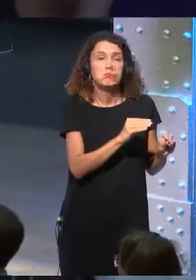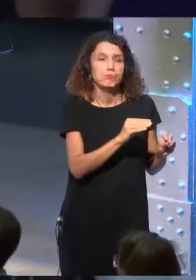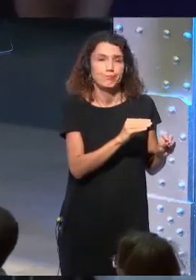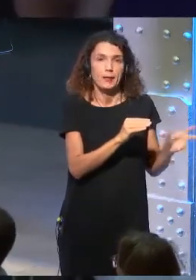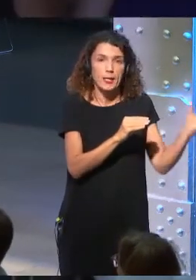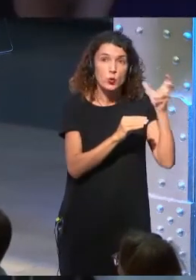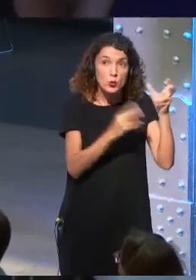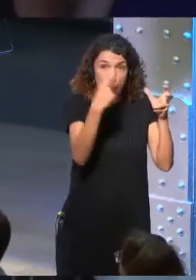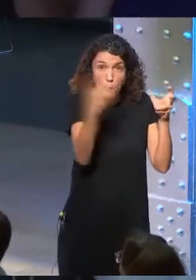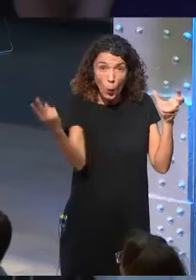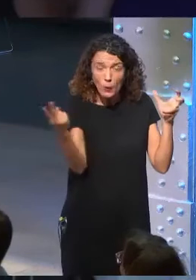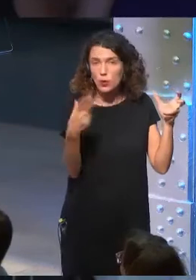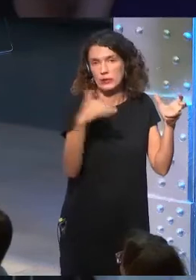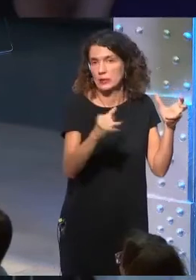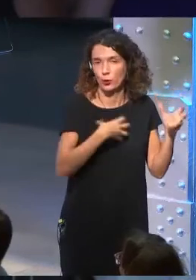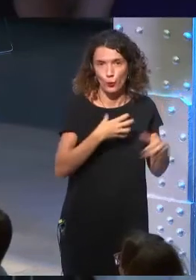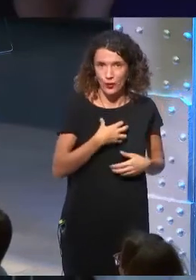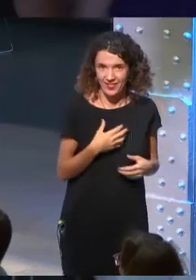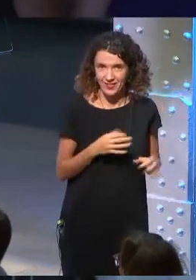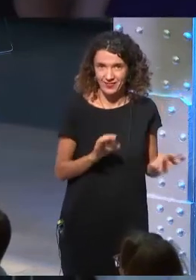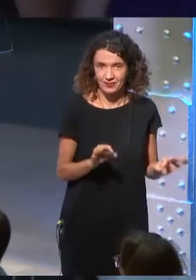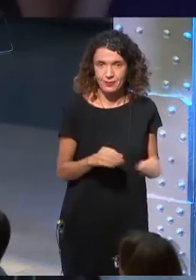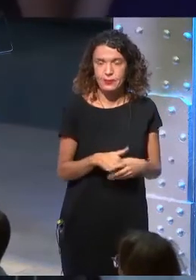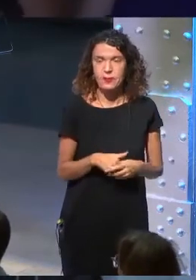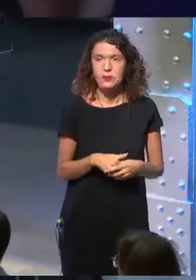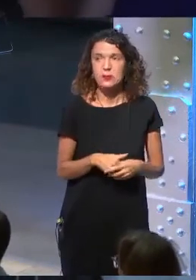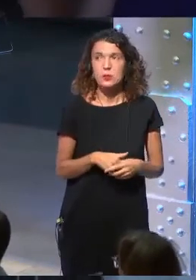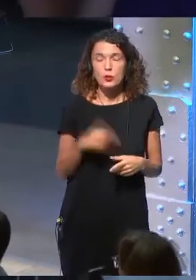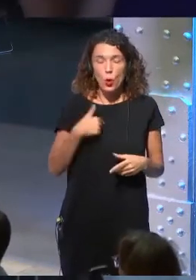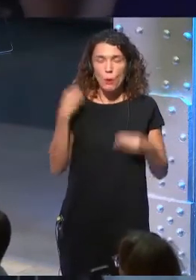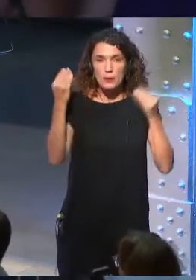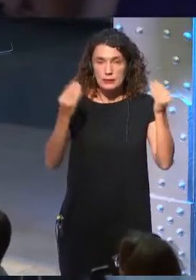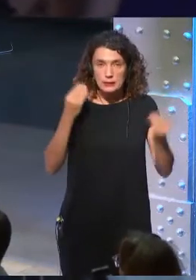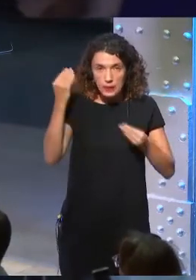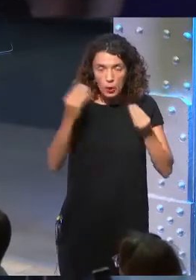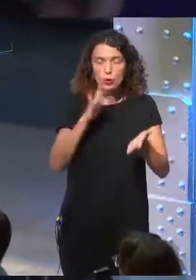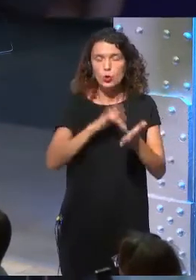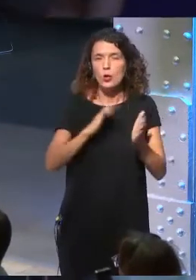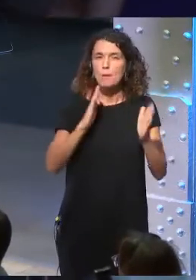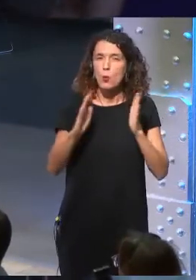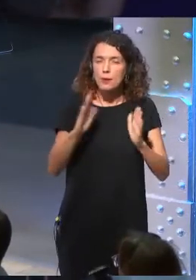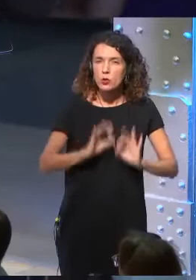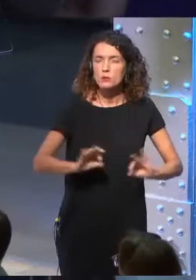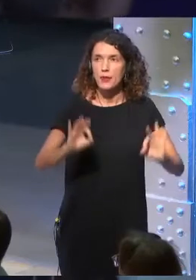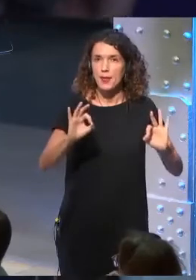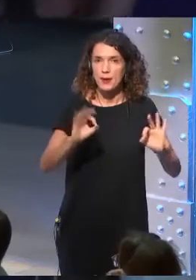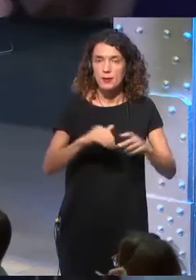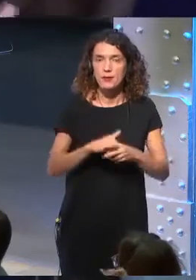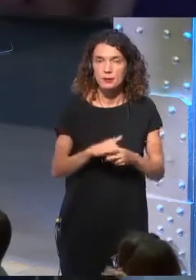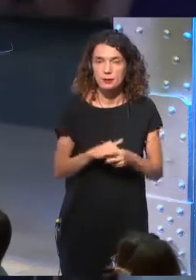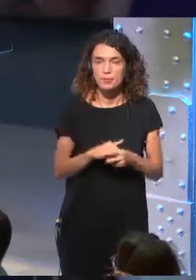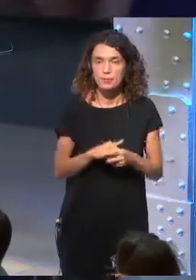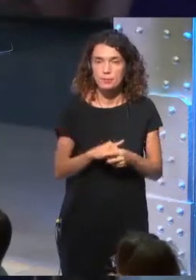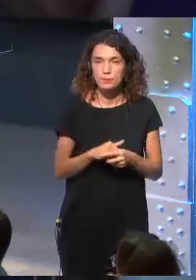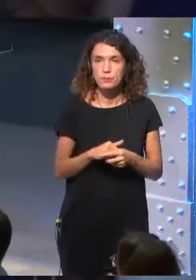public. I'm thinking of one particular moment which is immortalized at